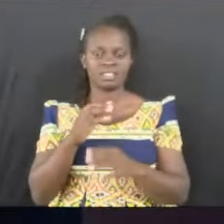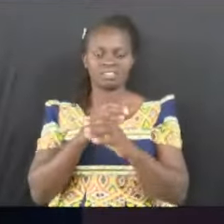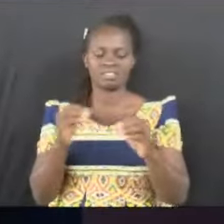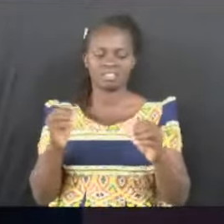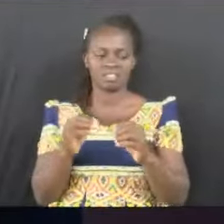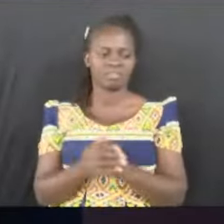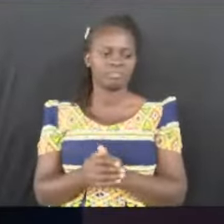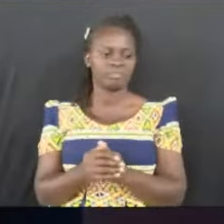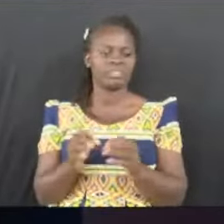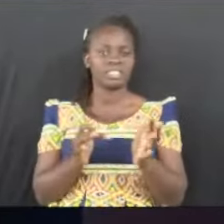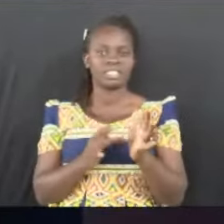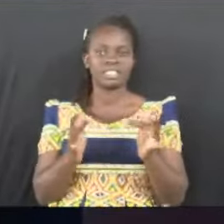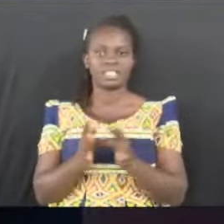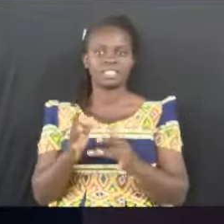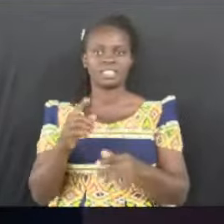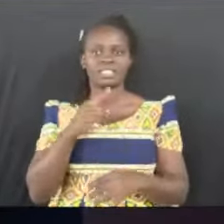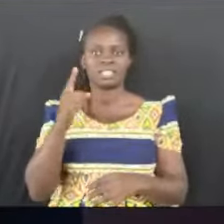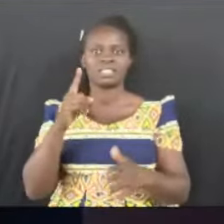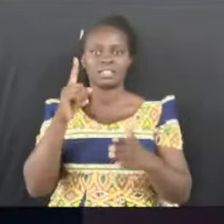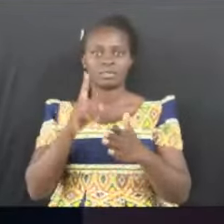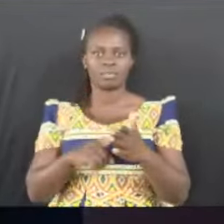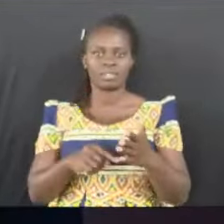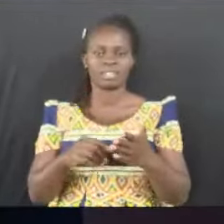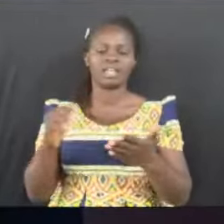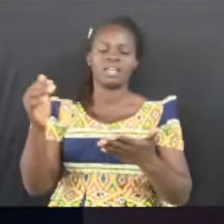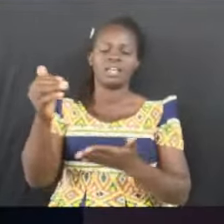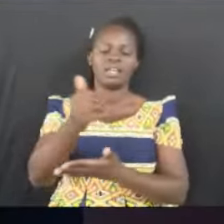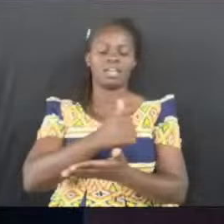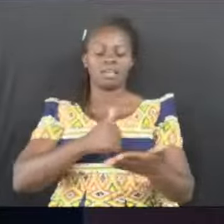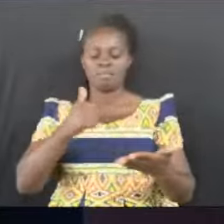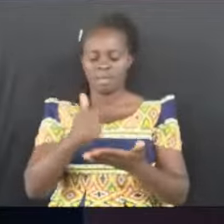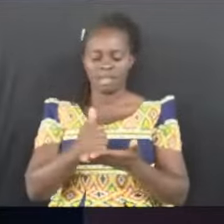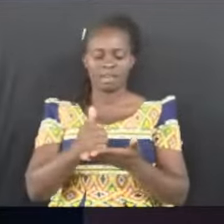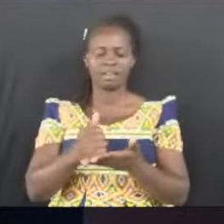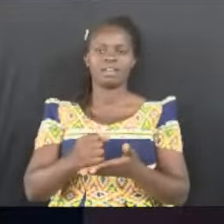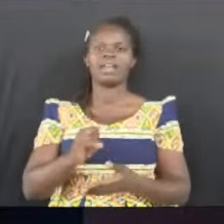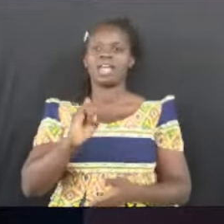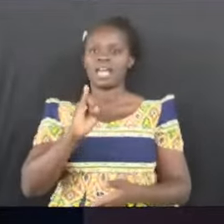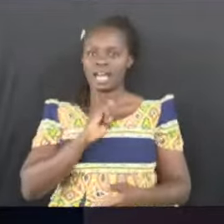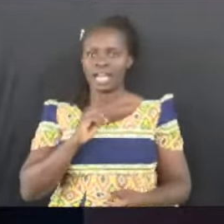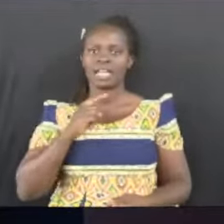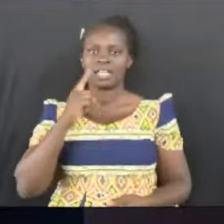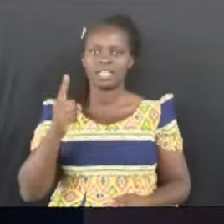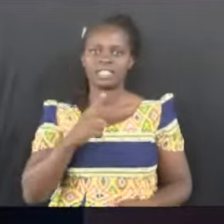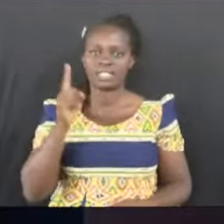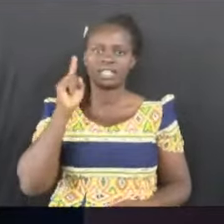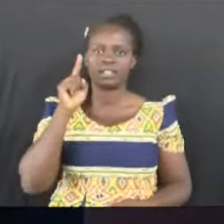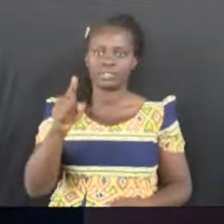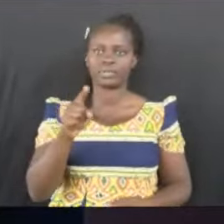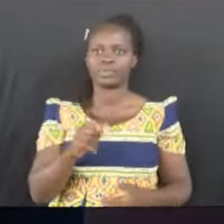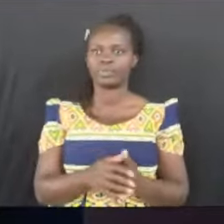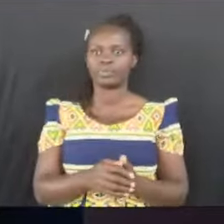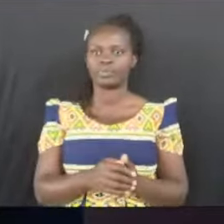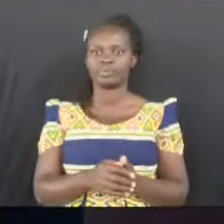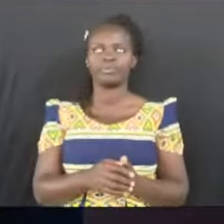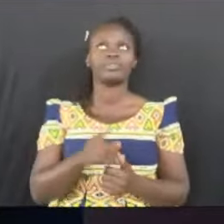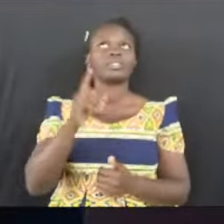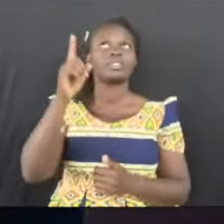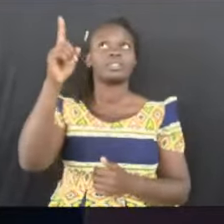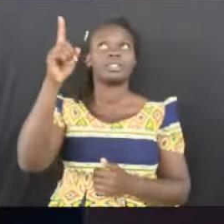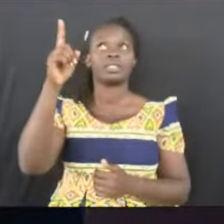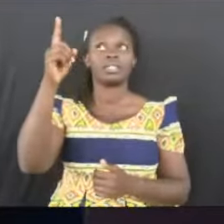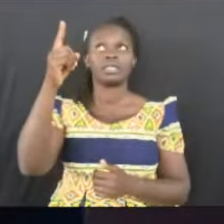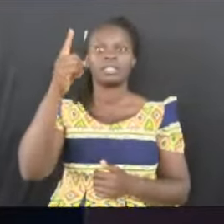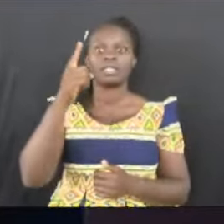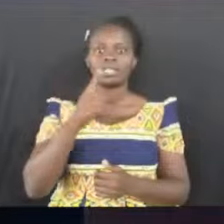"Amen. I tell you. I tell you." So he has come to reveal